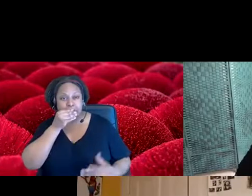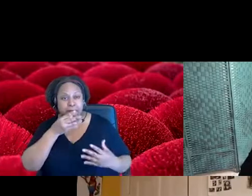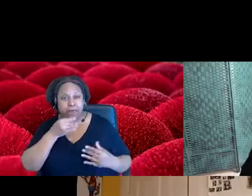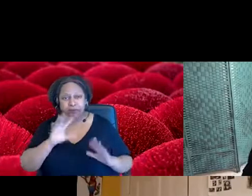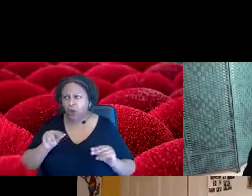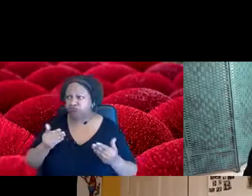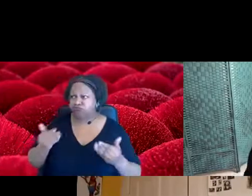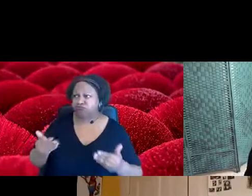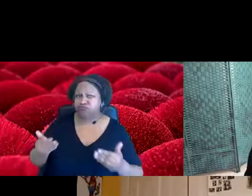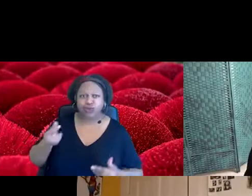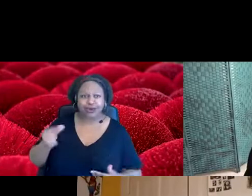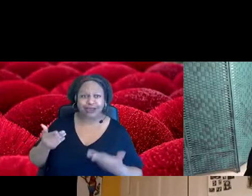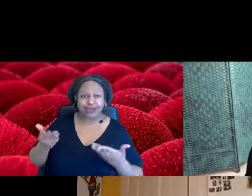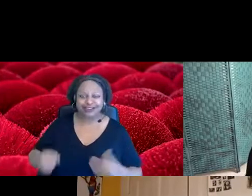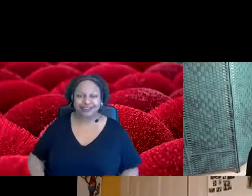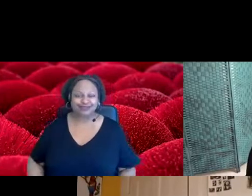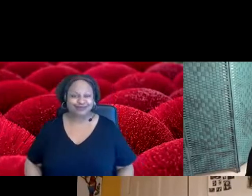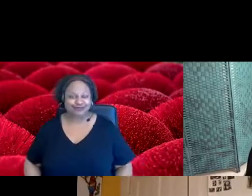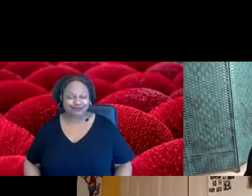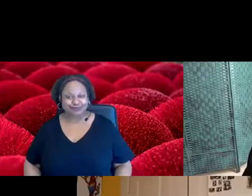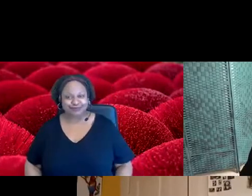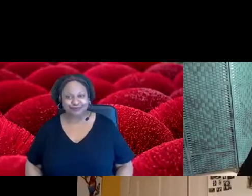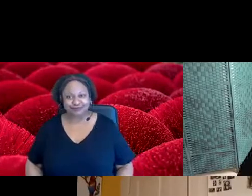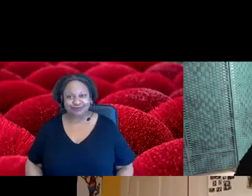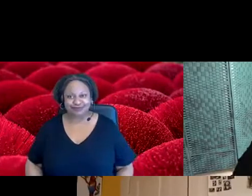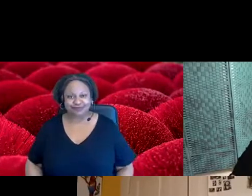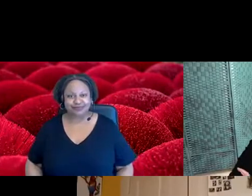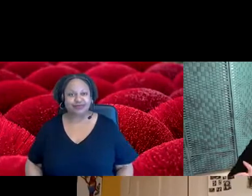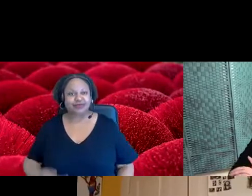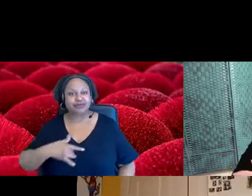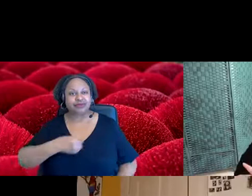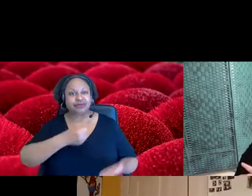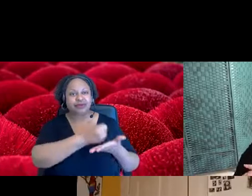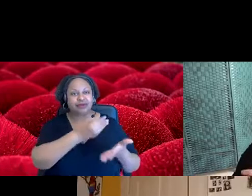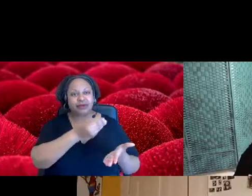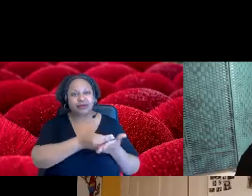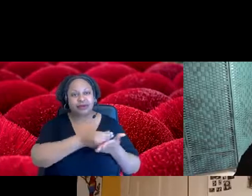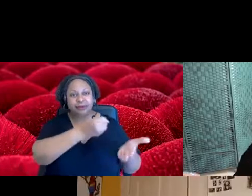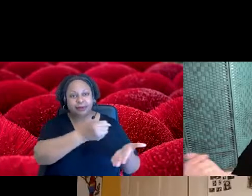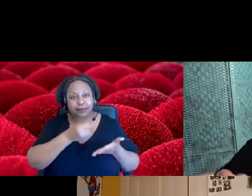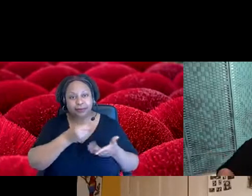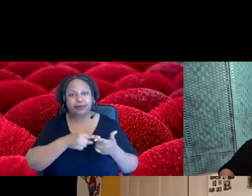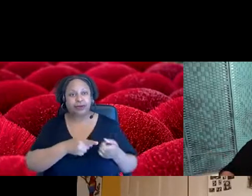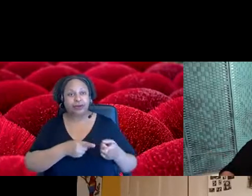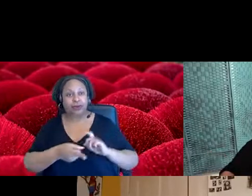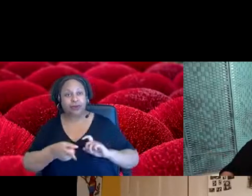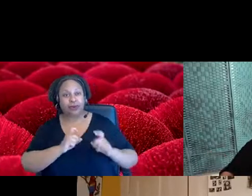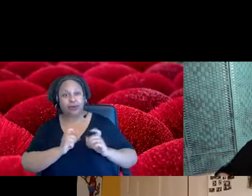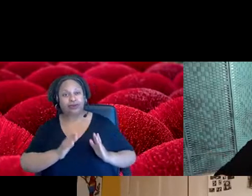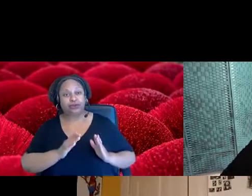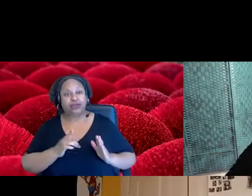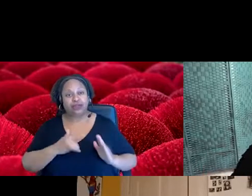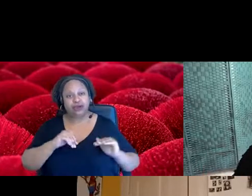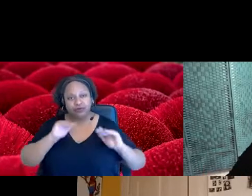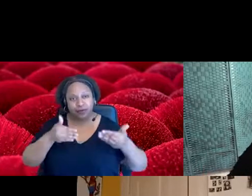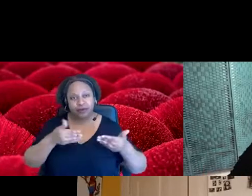right, okay. Go ahead. There's a tendency to, for funders and donors to only focus on awards. And where I come